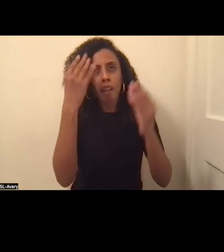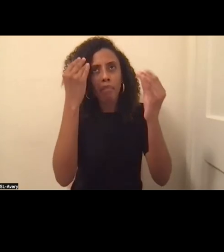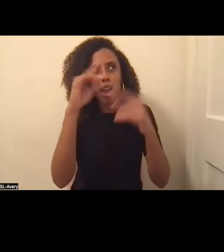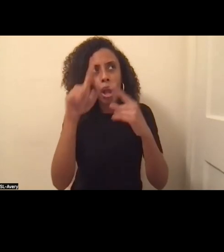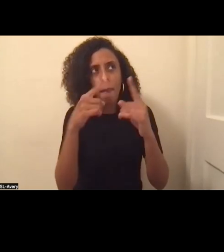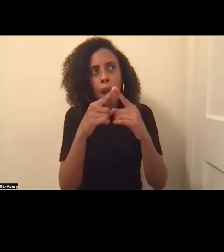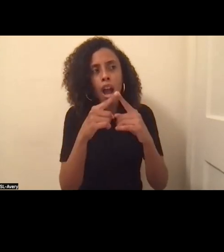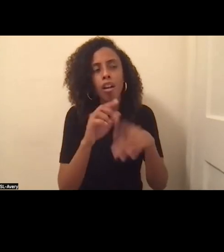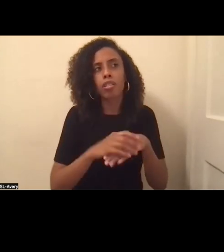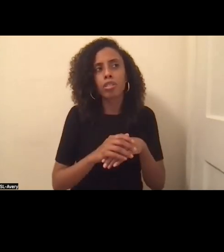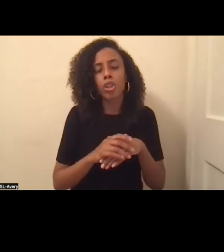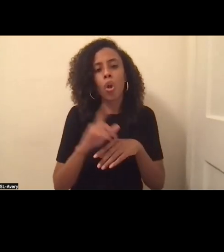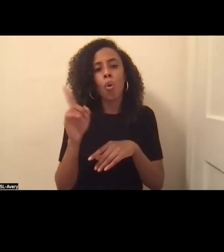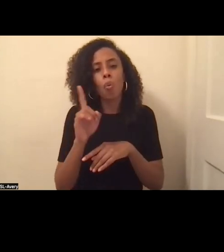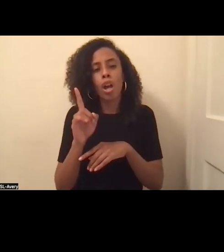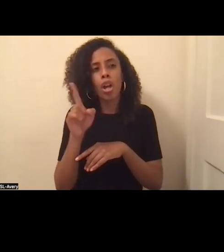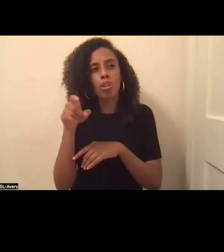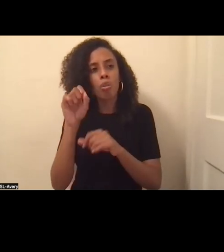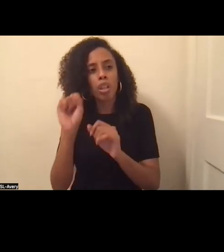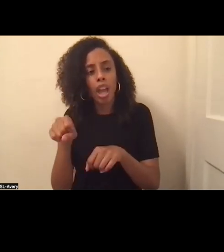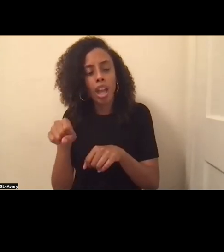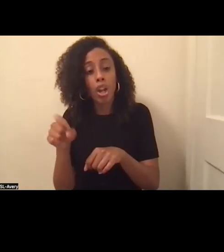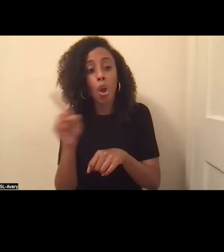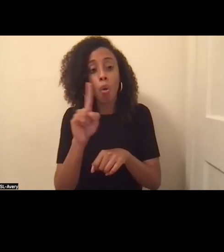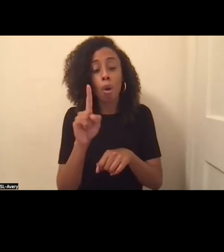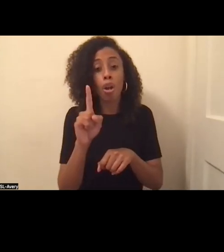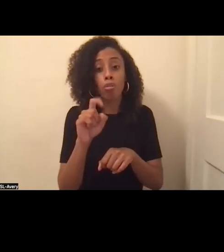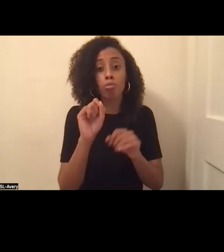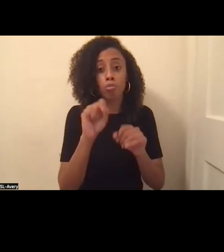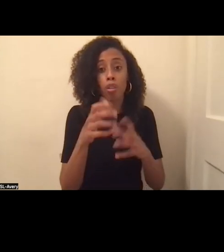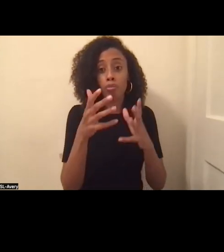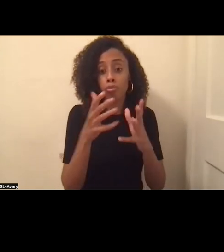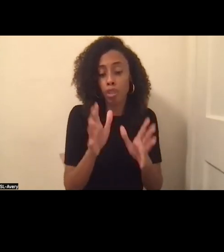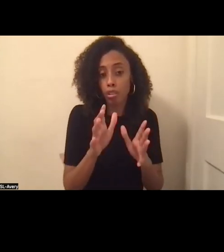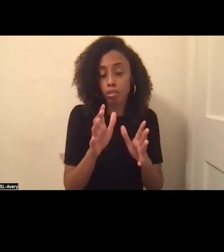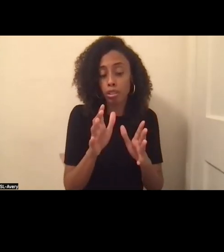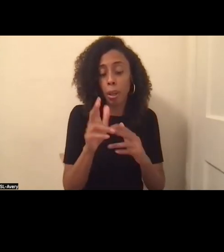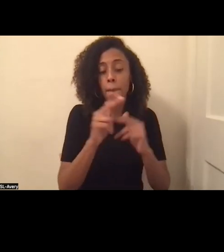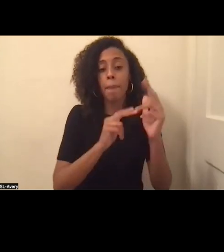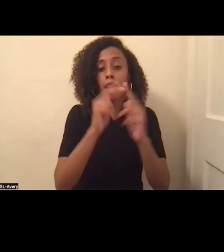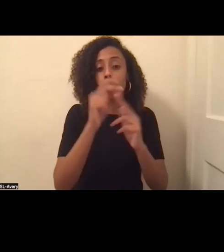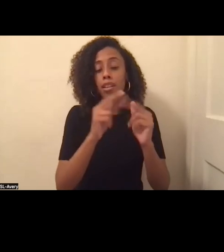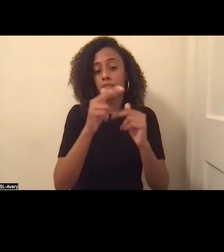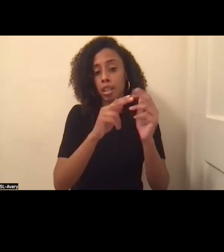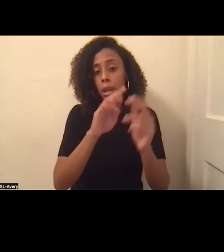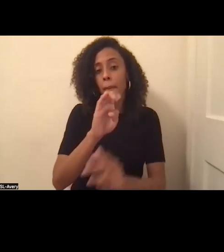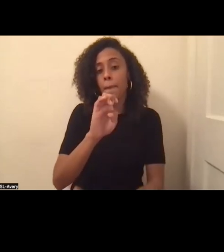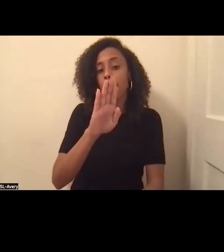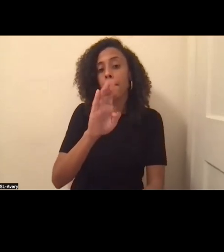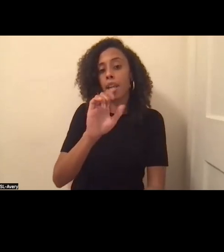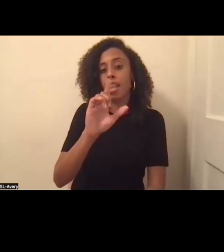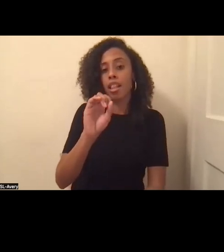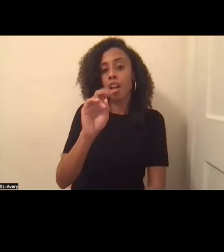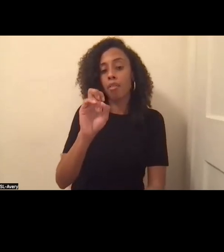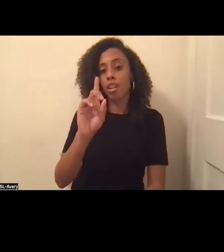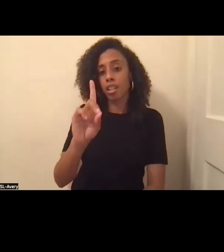or where you can build beloved community, where you have or where you can build beloved community. And